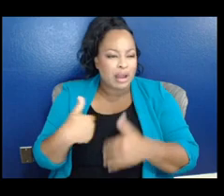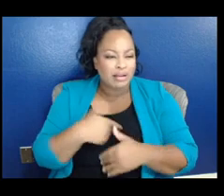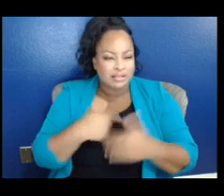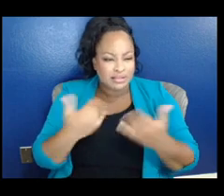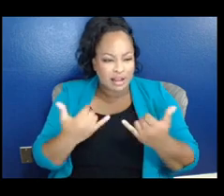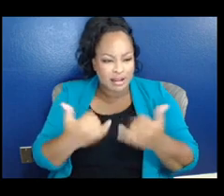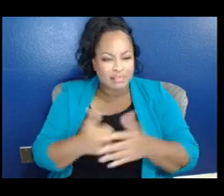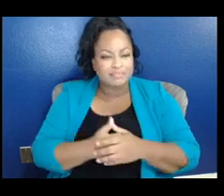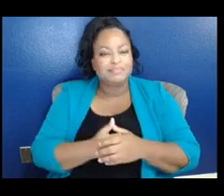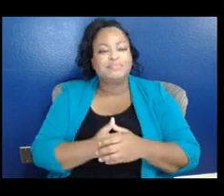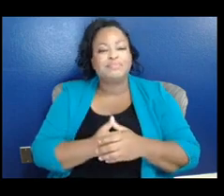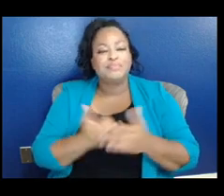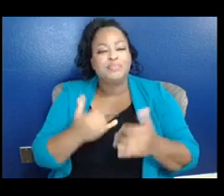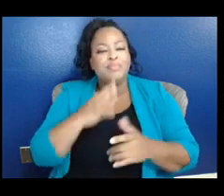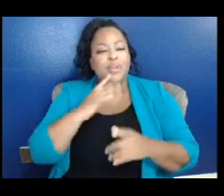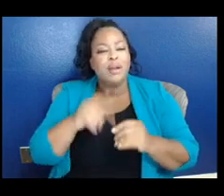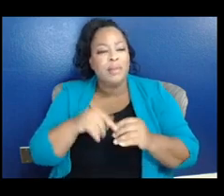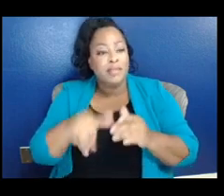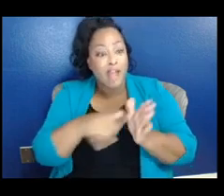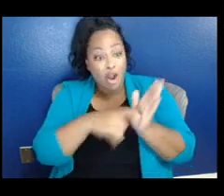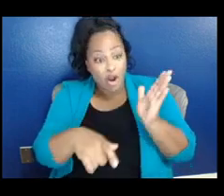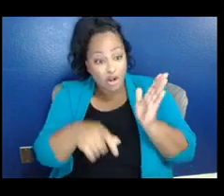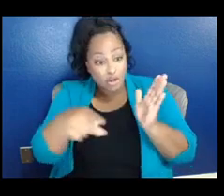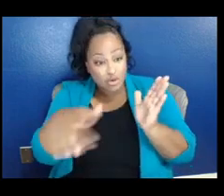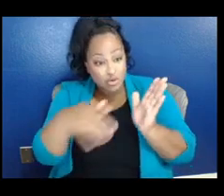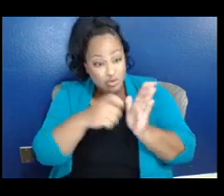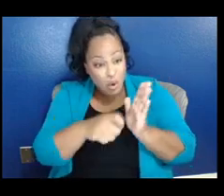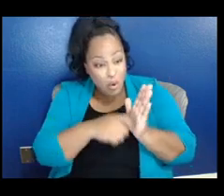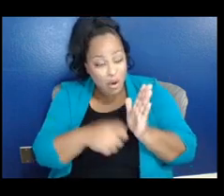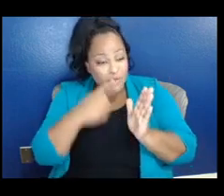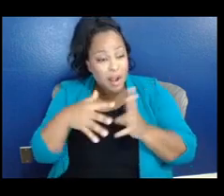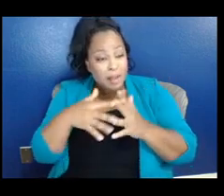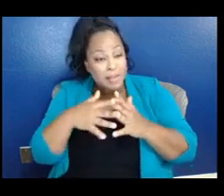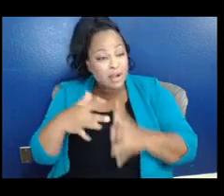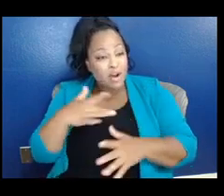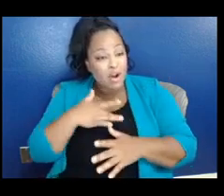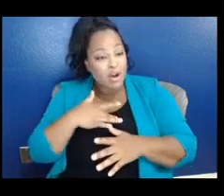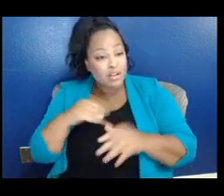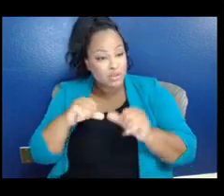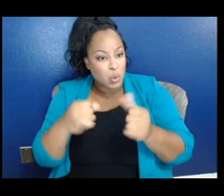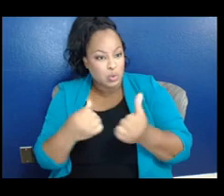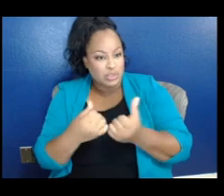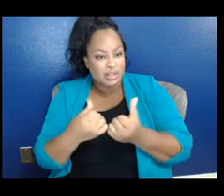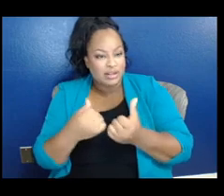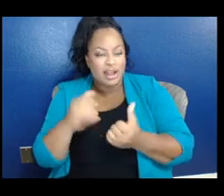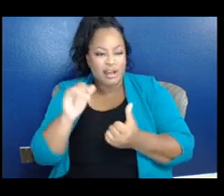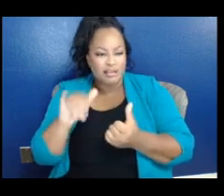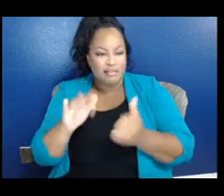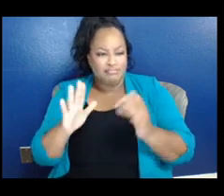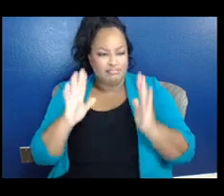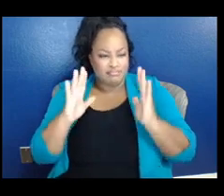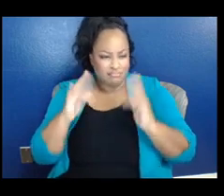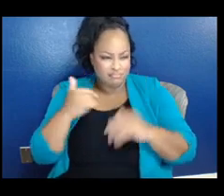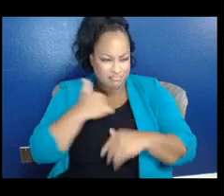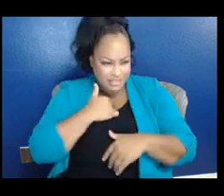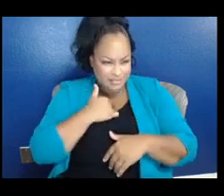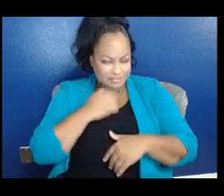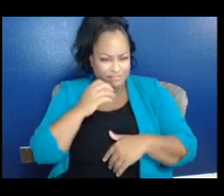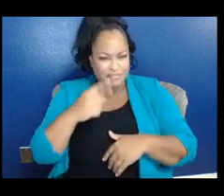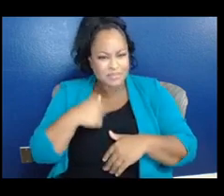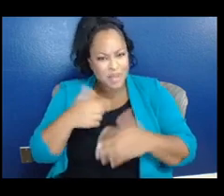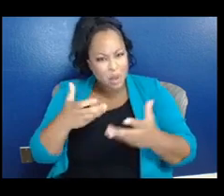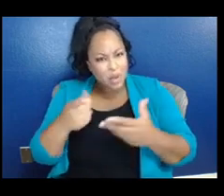today. I'd like to talk about the article that you wrote through the American Heart Association, which is something that got my attention and the reason